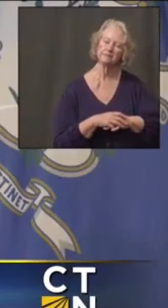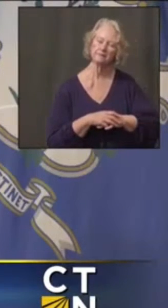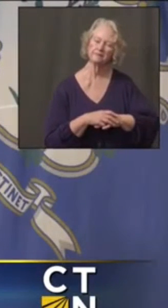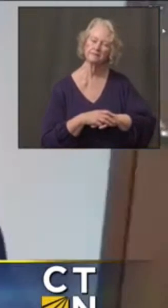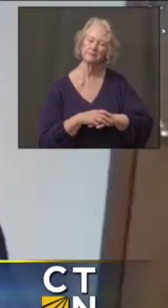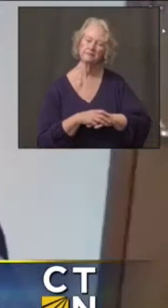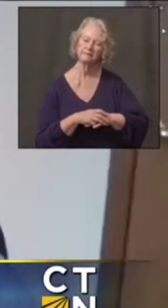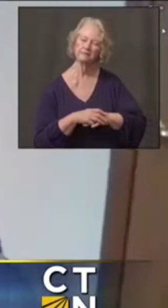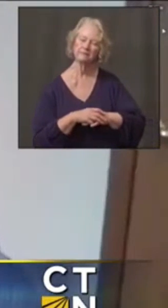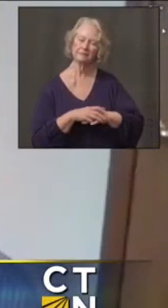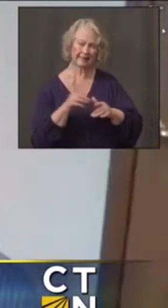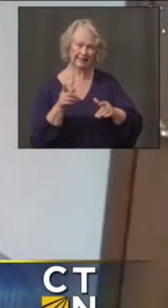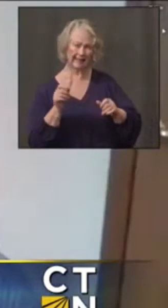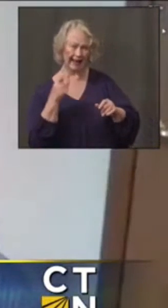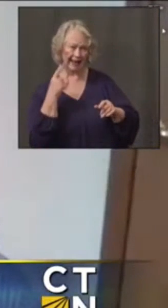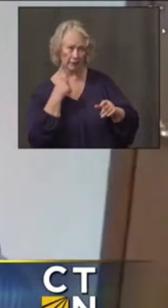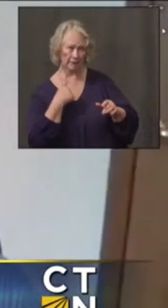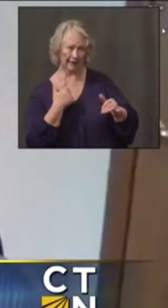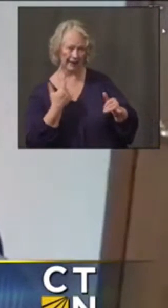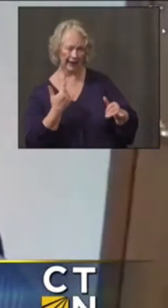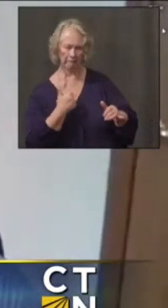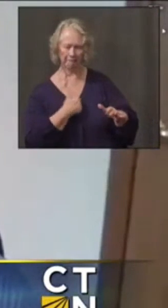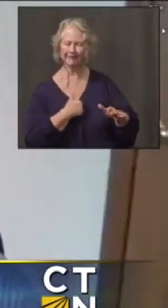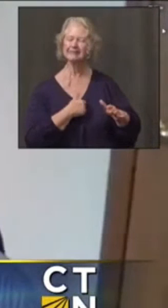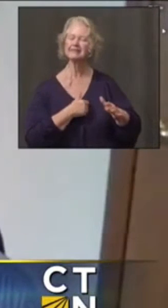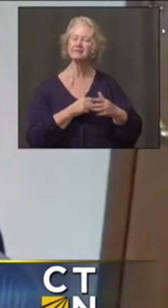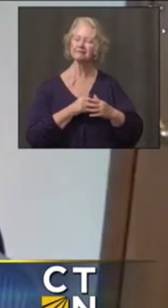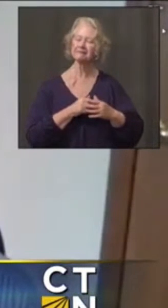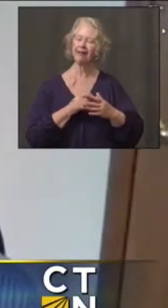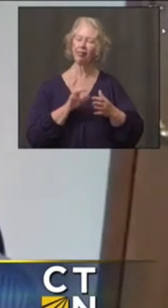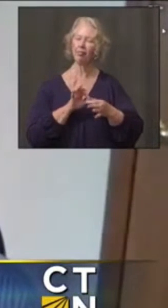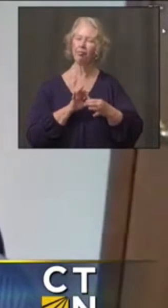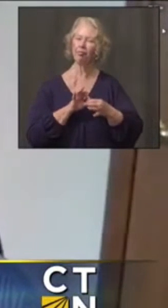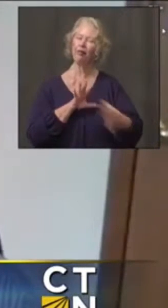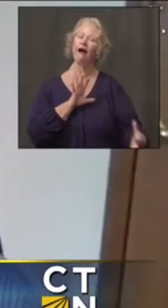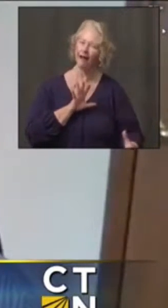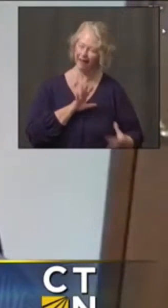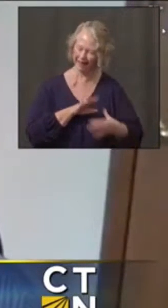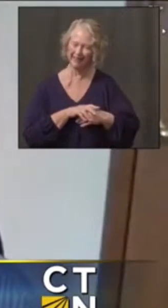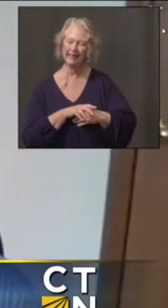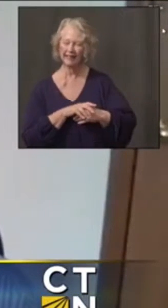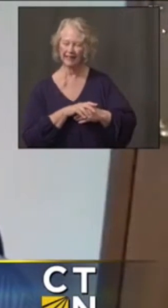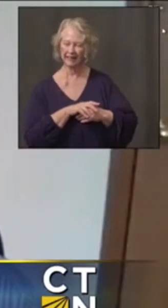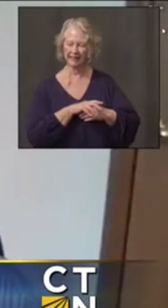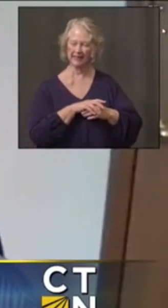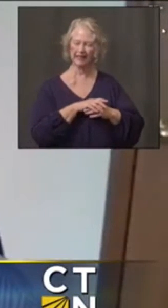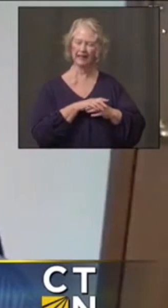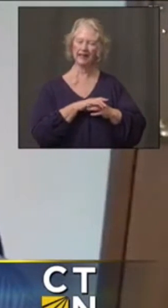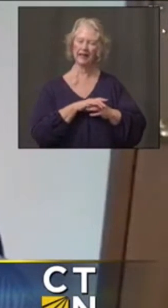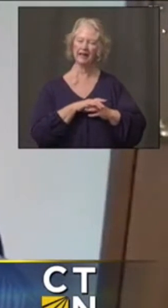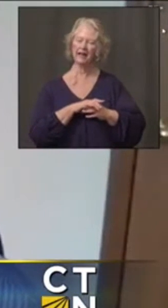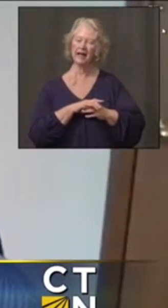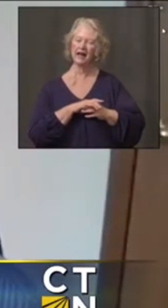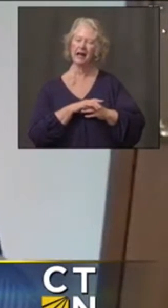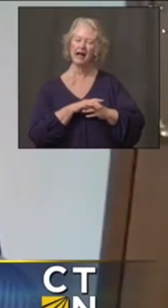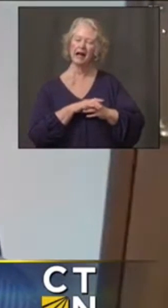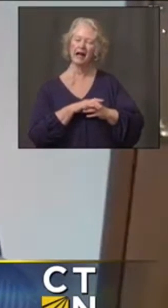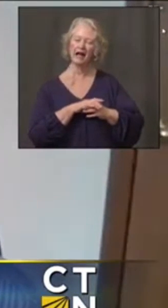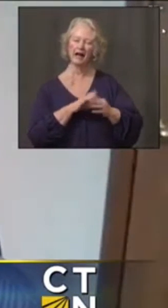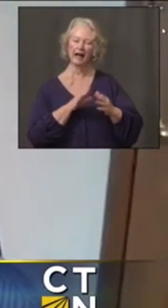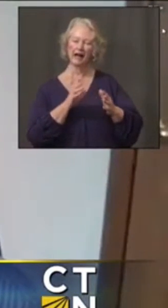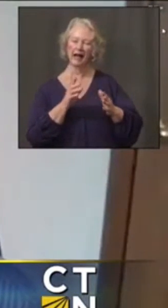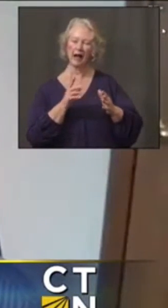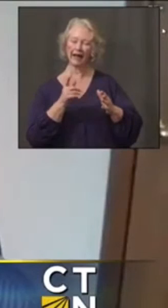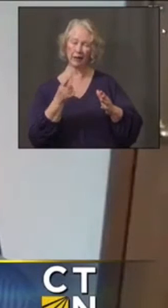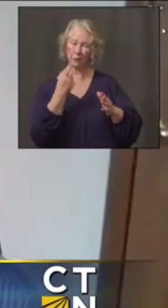Oh, hi, can you hear me now? Yes. Lost connectivity during the preceding couple of sentences. Could you restate